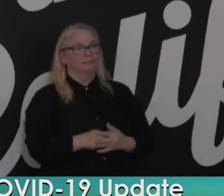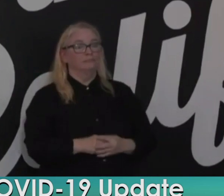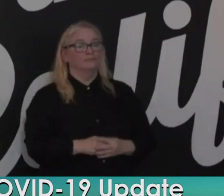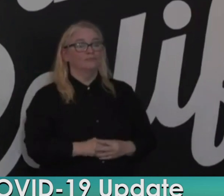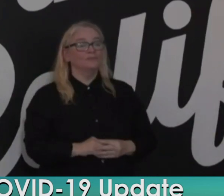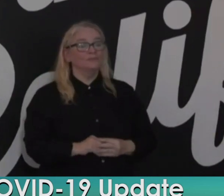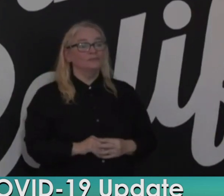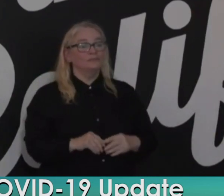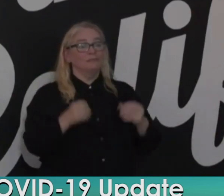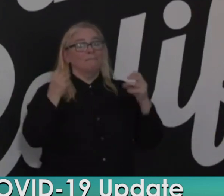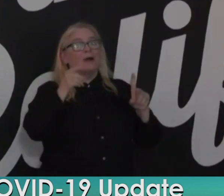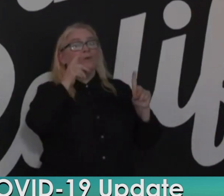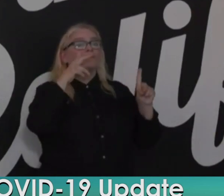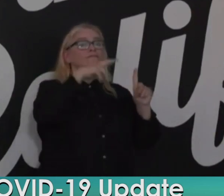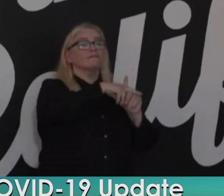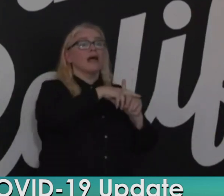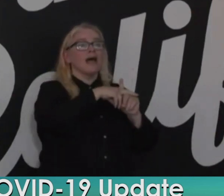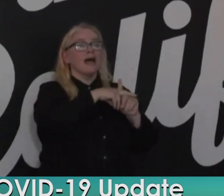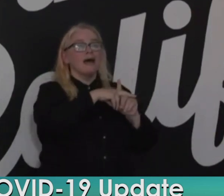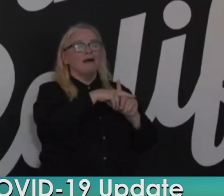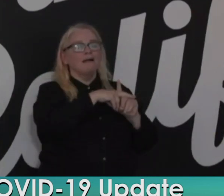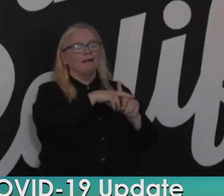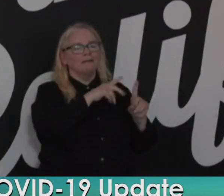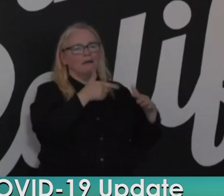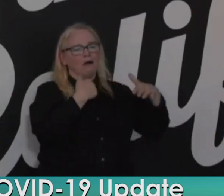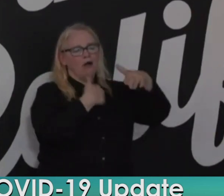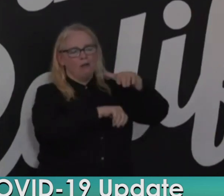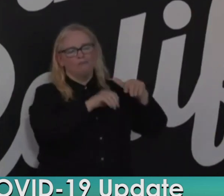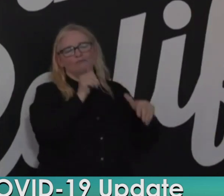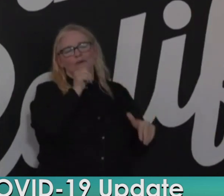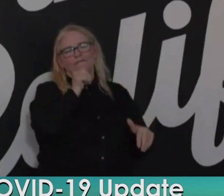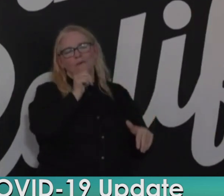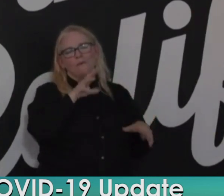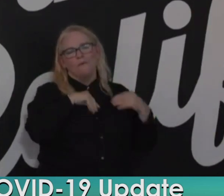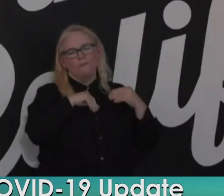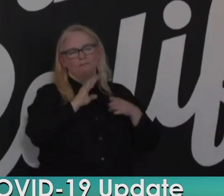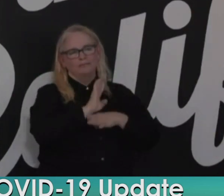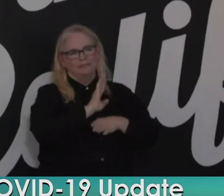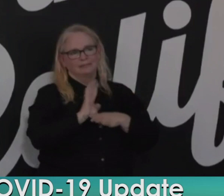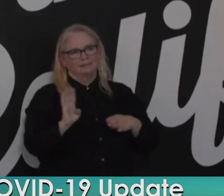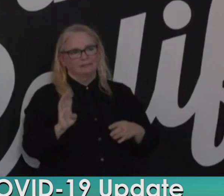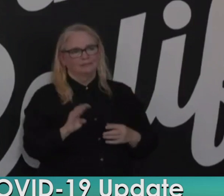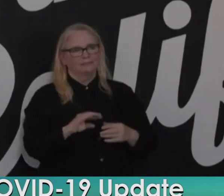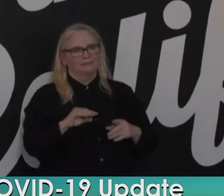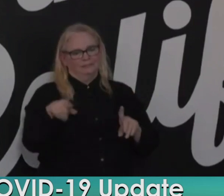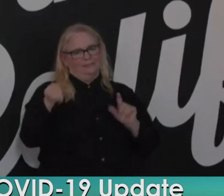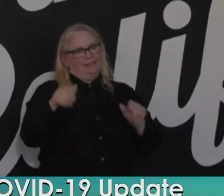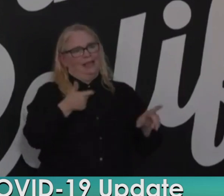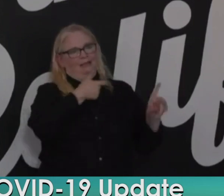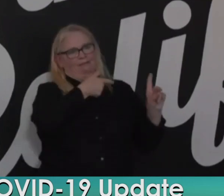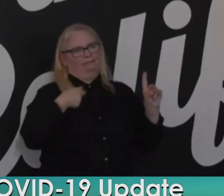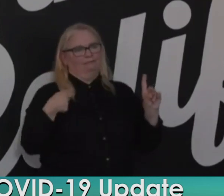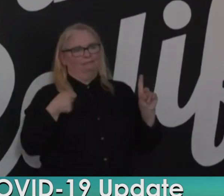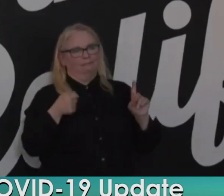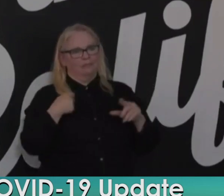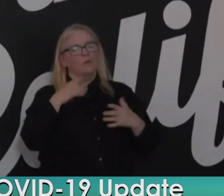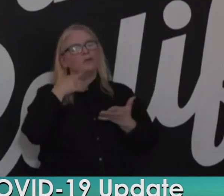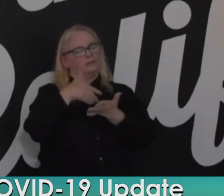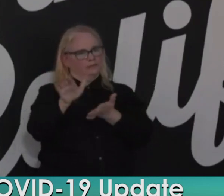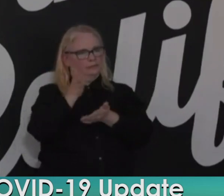that category. And as you know, we're getting a stubborn amount of money out, meaning not the full amount, but getting at